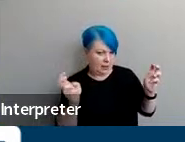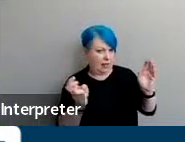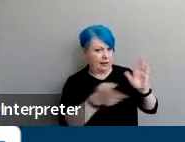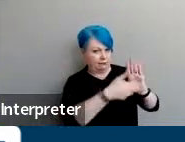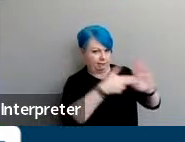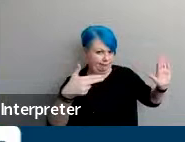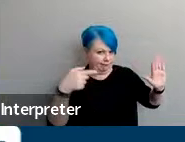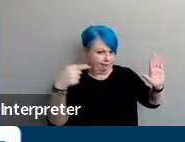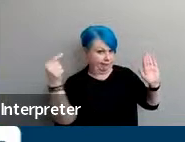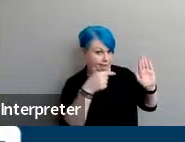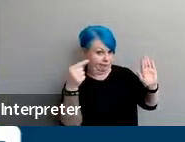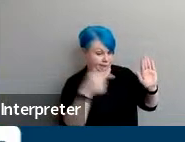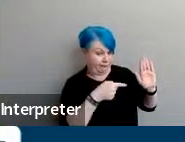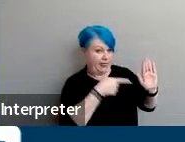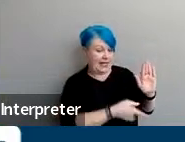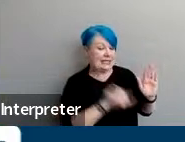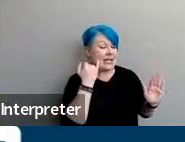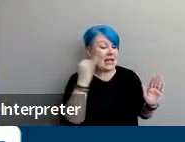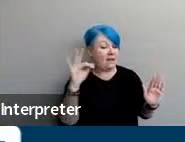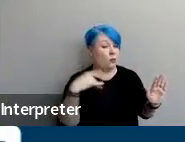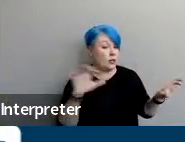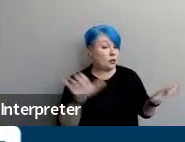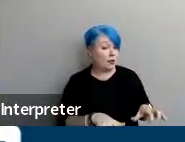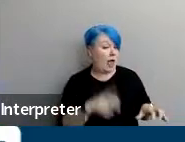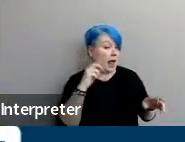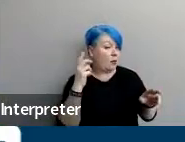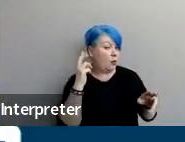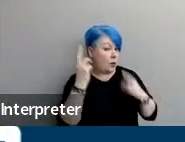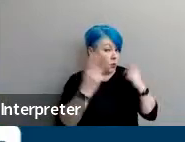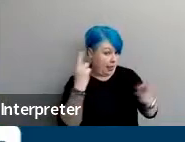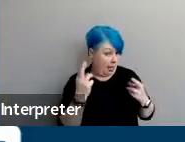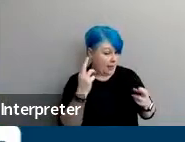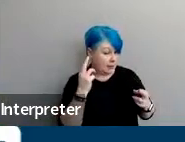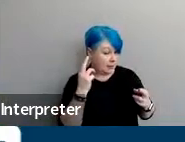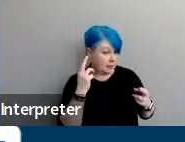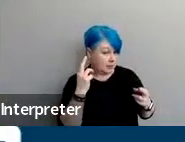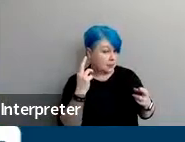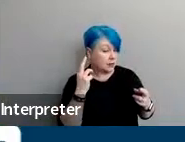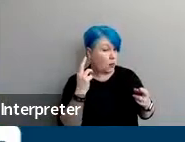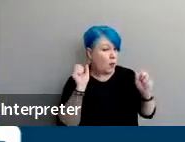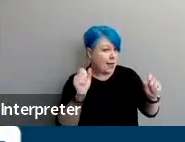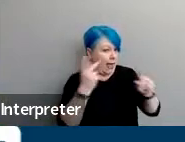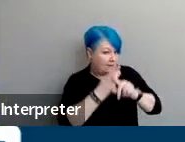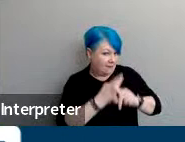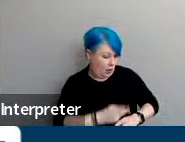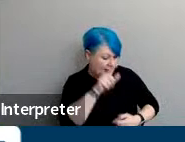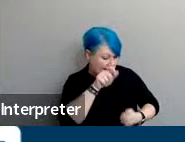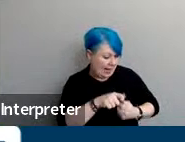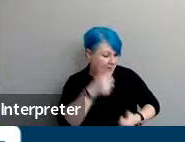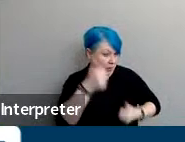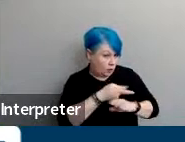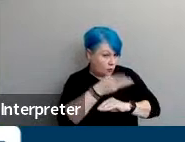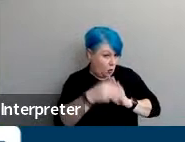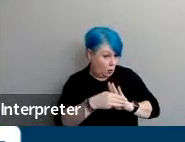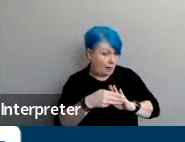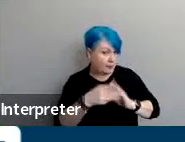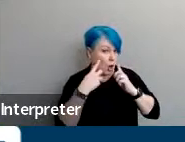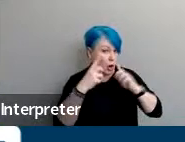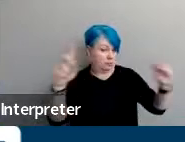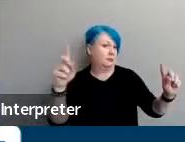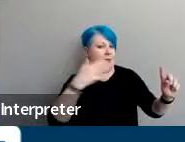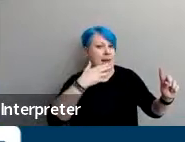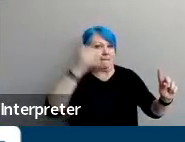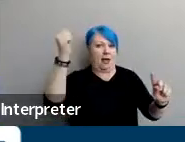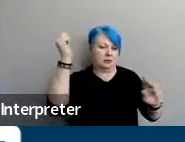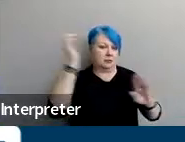which of these programs work the best, okay, can we share this with